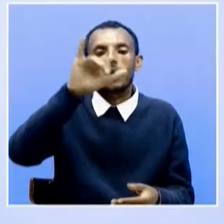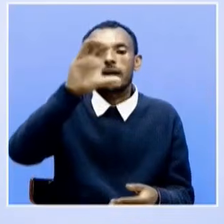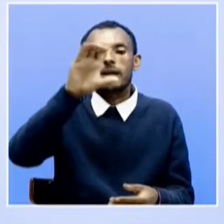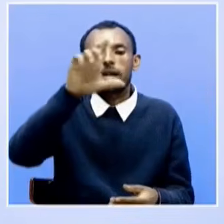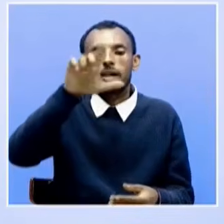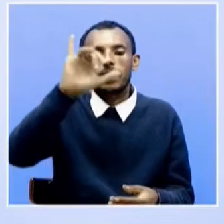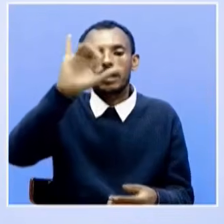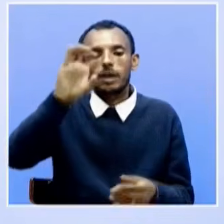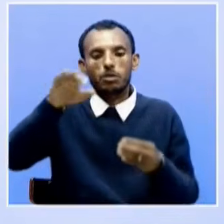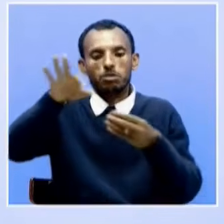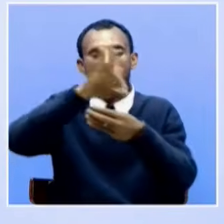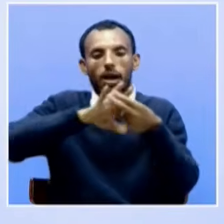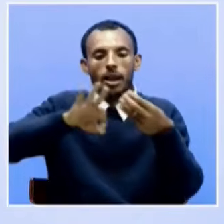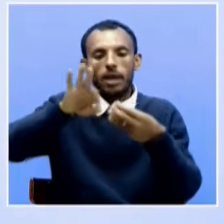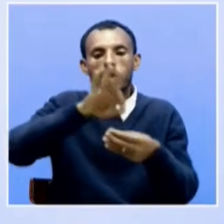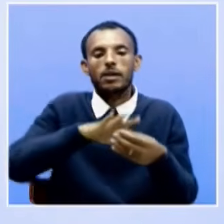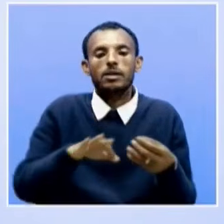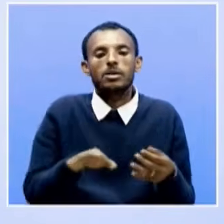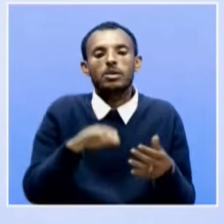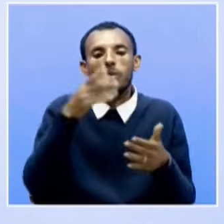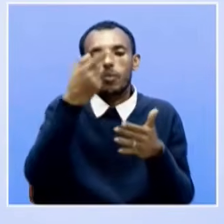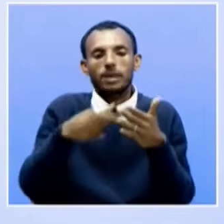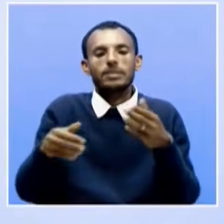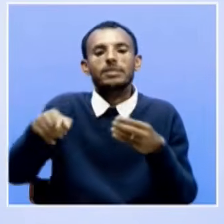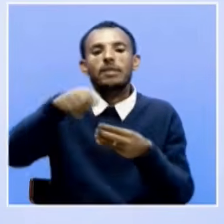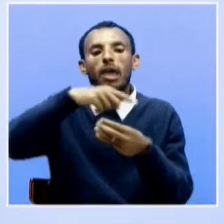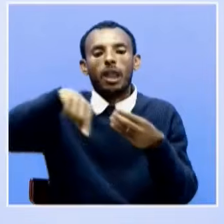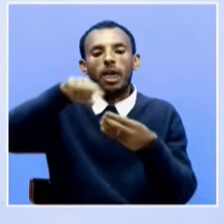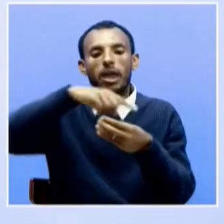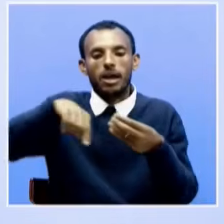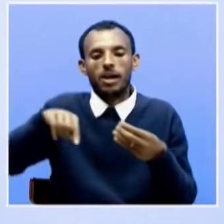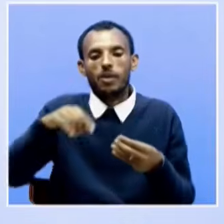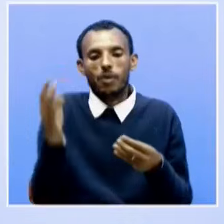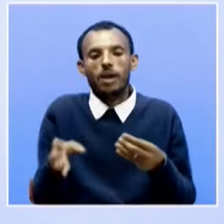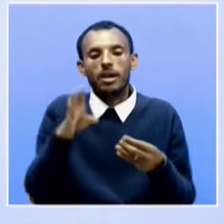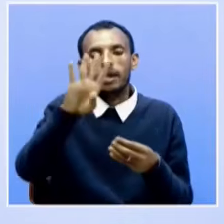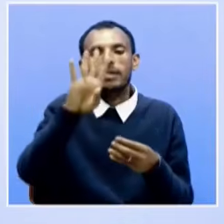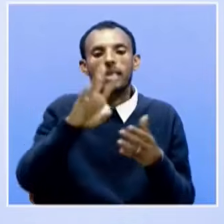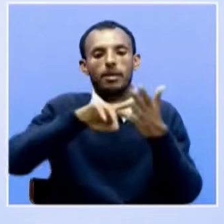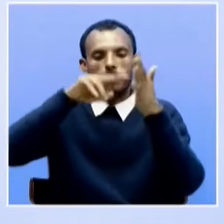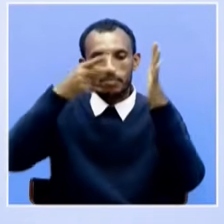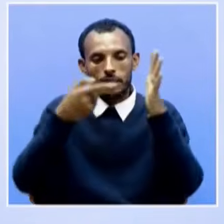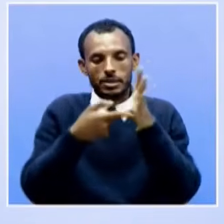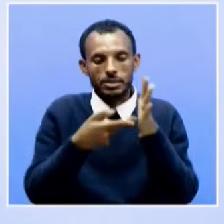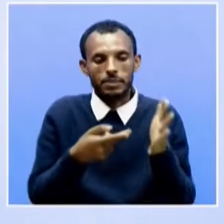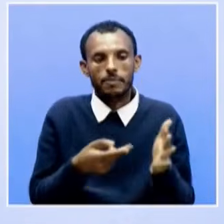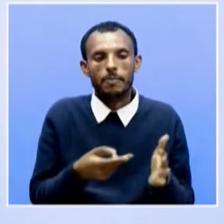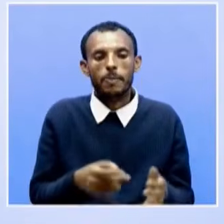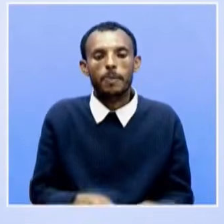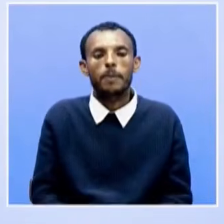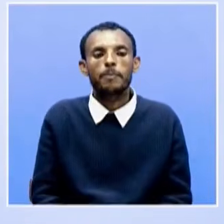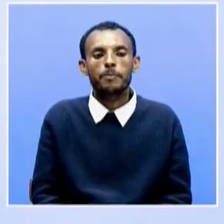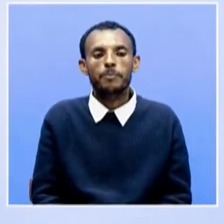Okay, so what the cyclic quadrilateral theorem is saying here is